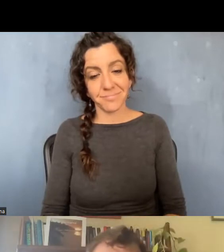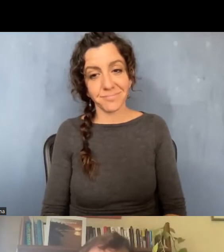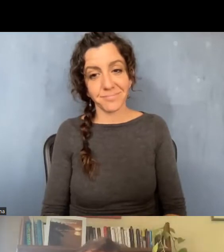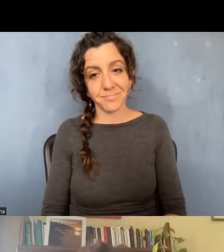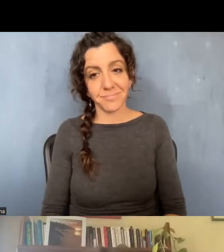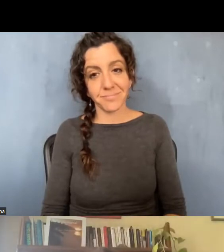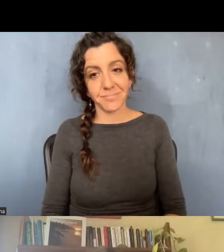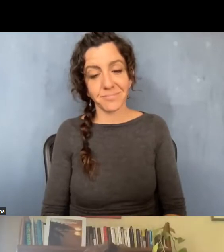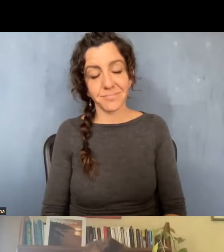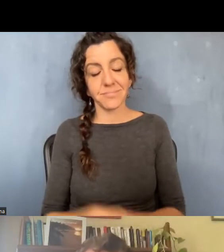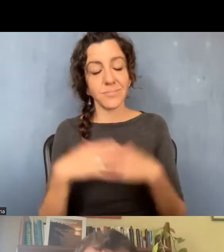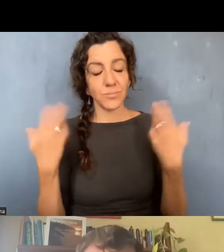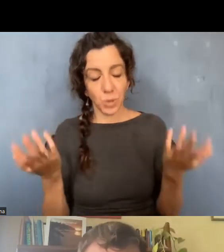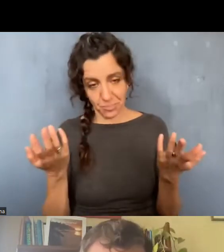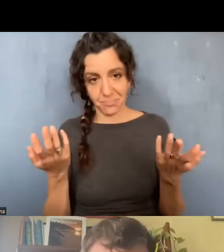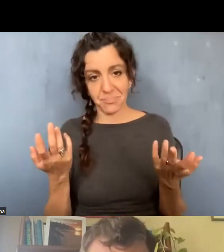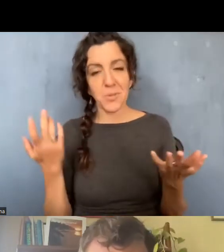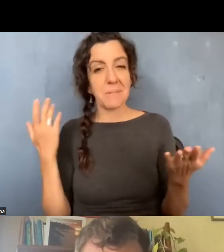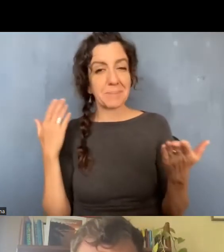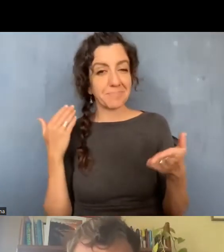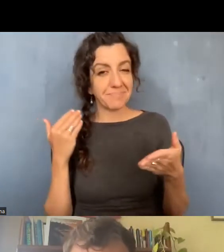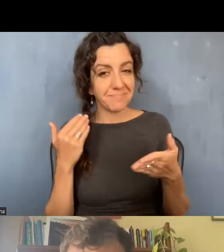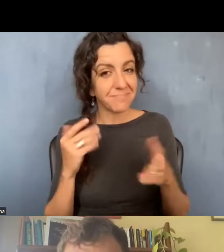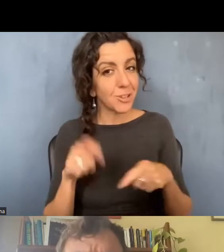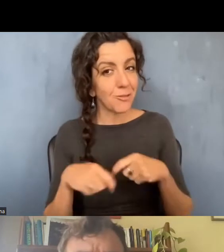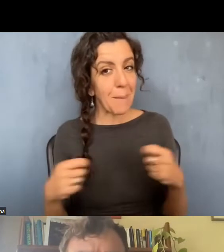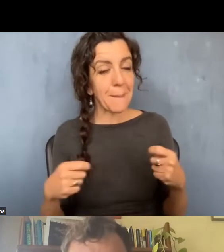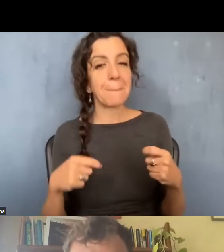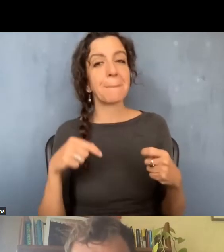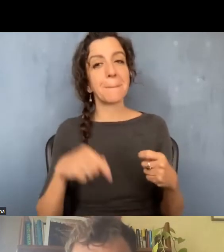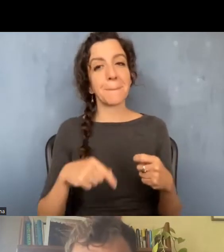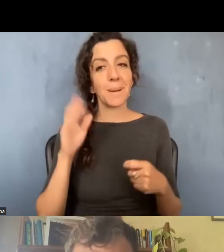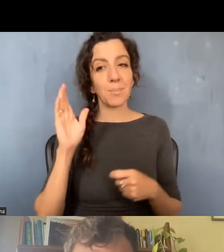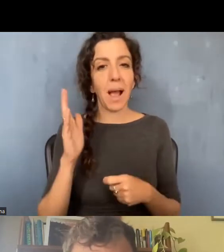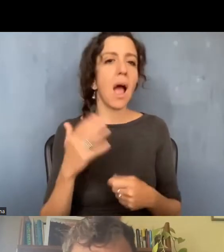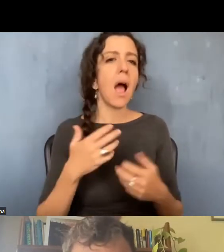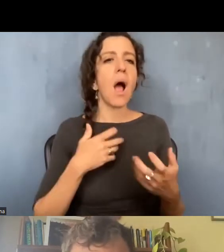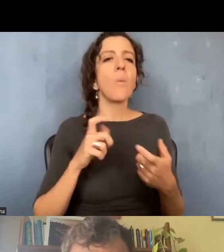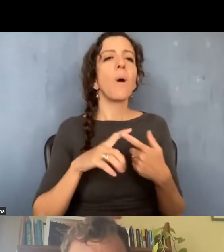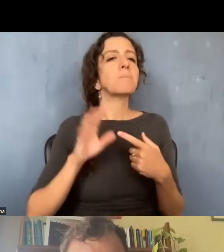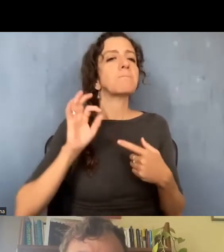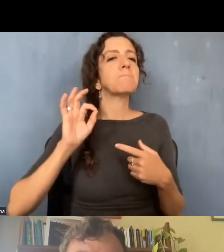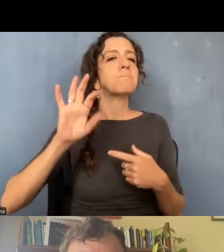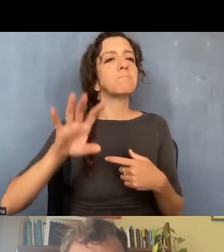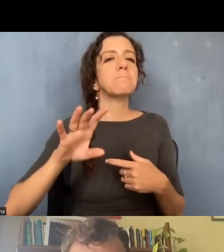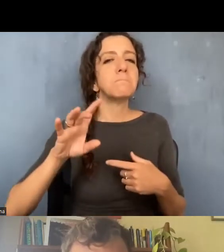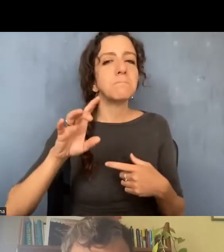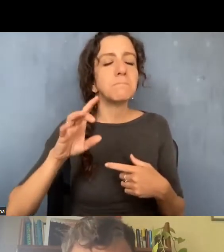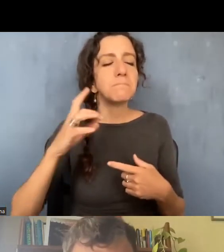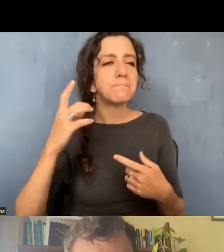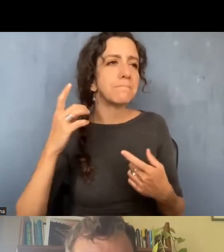So as we begin to conclude our presentation, I want to spend a minute wondering about what we think is